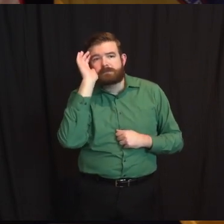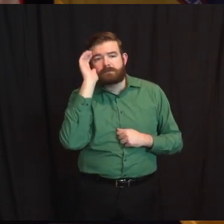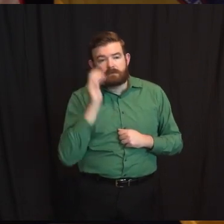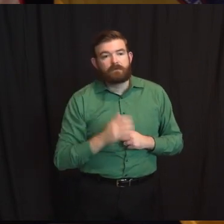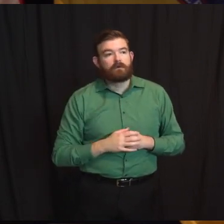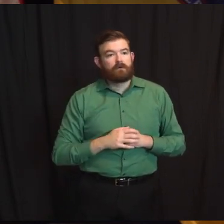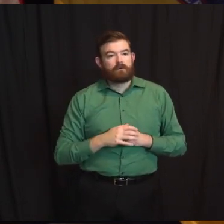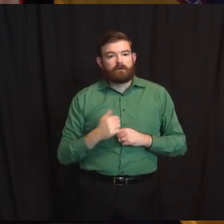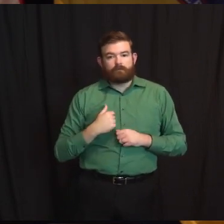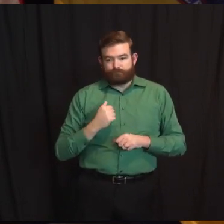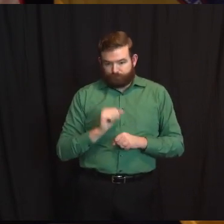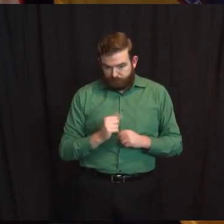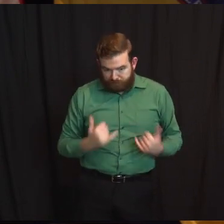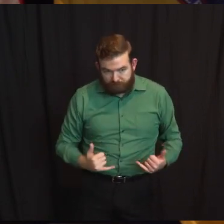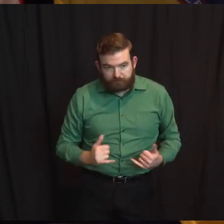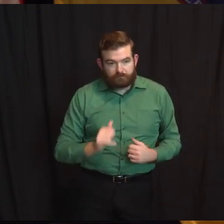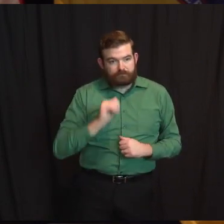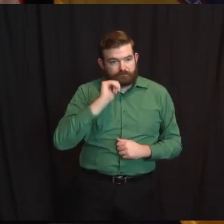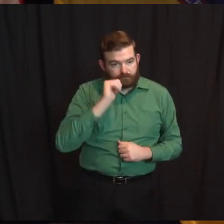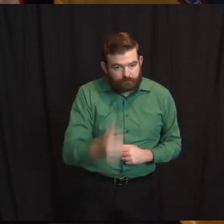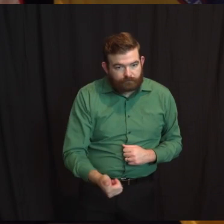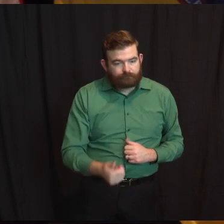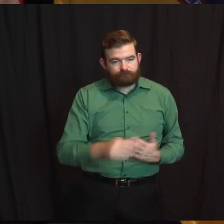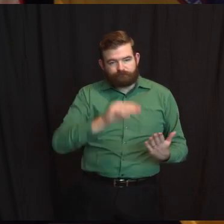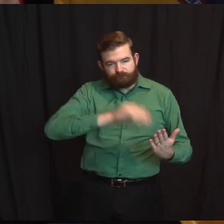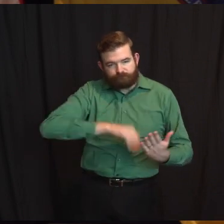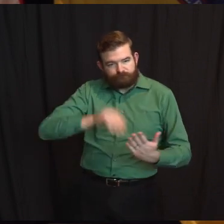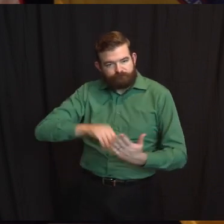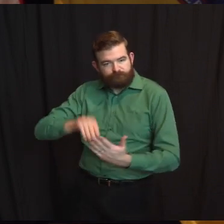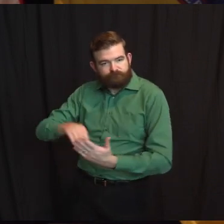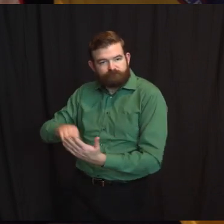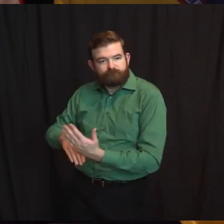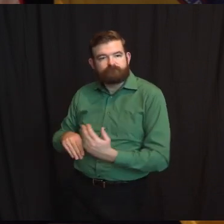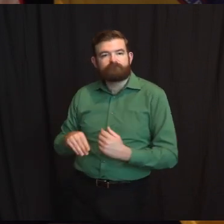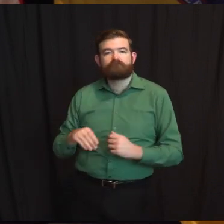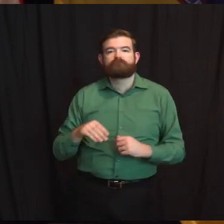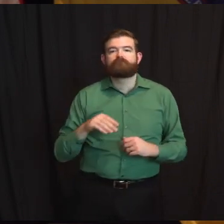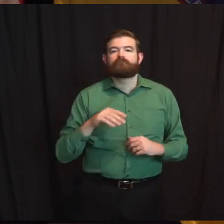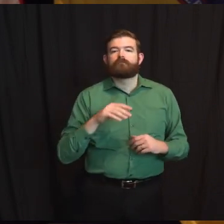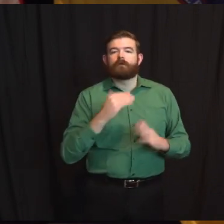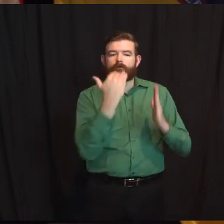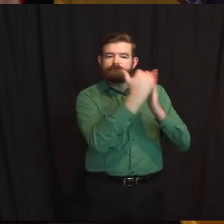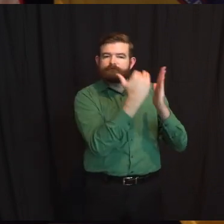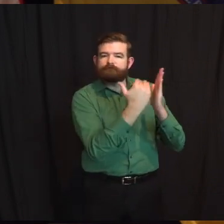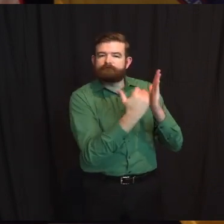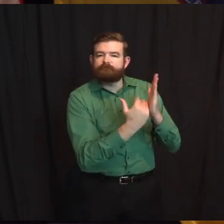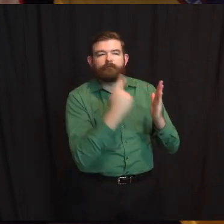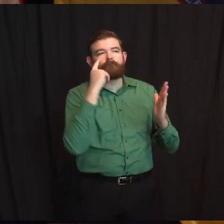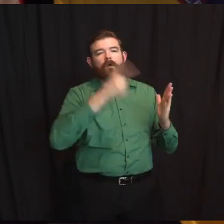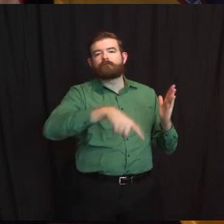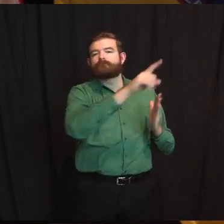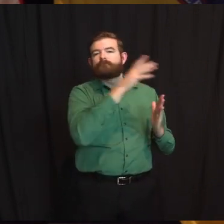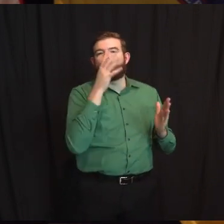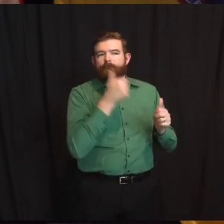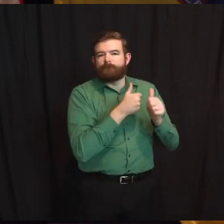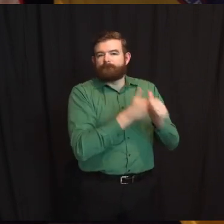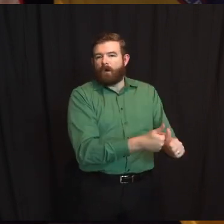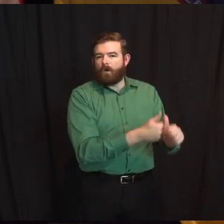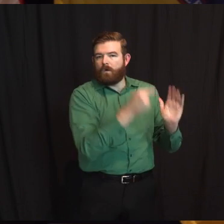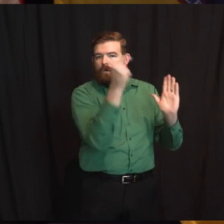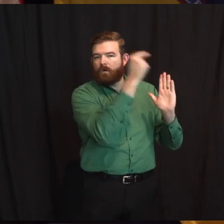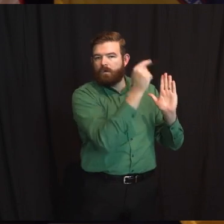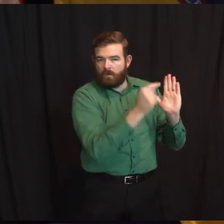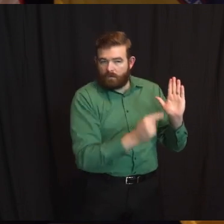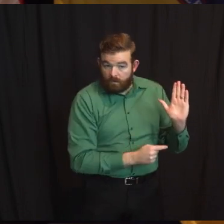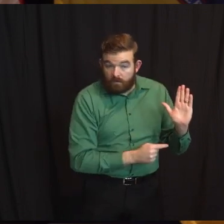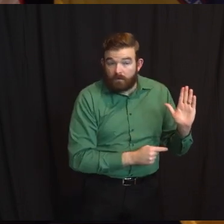our guidance and get it to the agricultural community as soon as possible. The role of the agricultural economy is